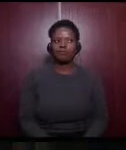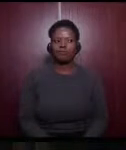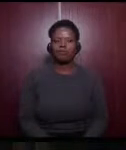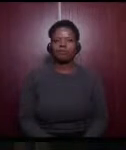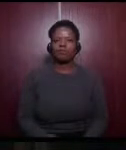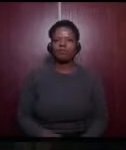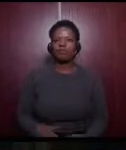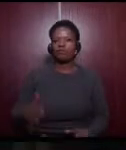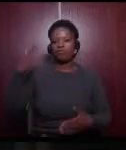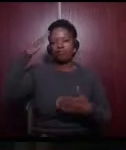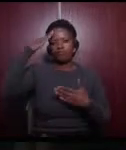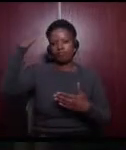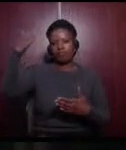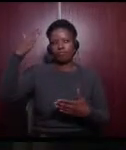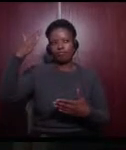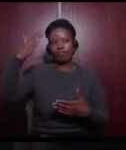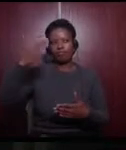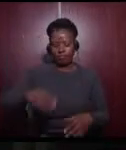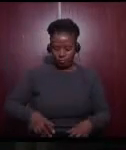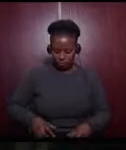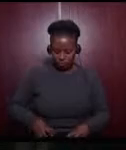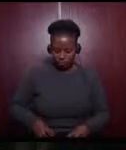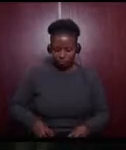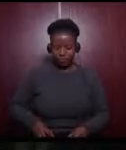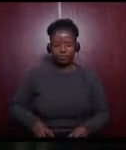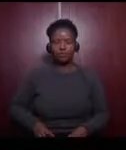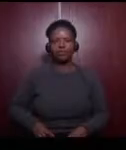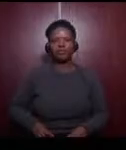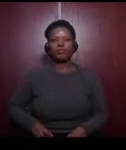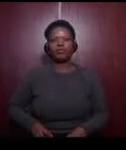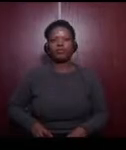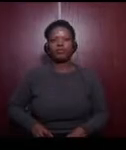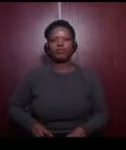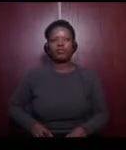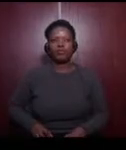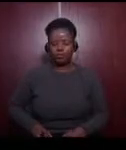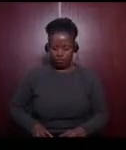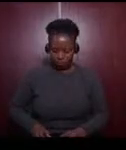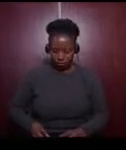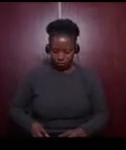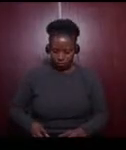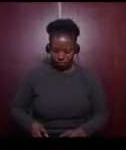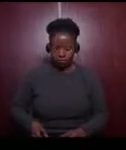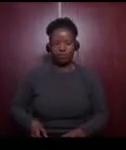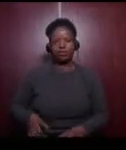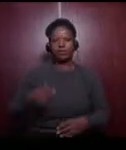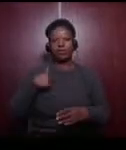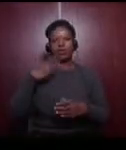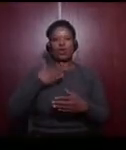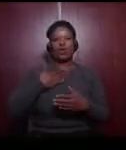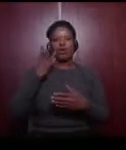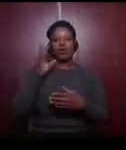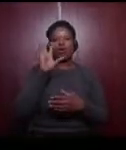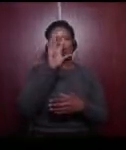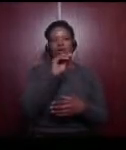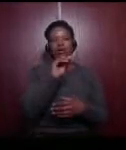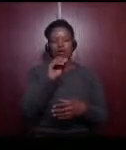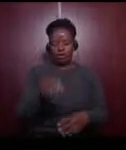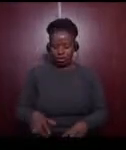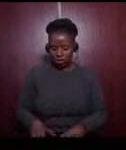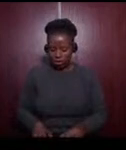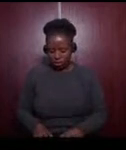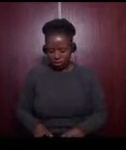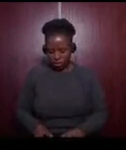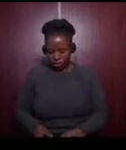Hi, Kalibitsa ke kopano. Na I just wanted to ask hore ka bane di funds tse ba tlo di kopantsha